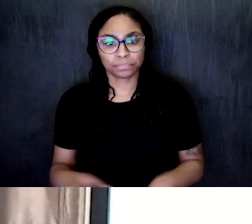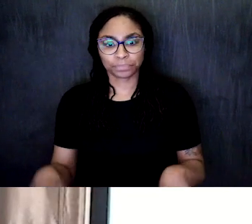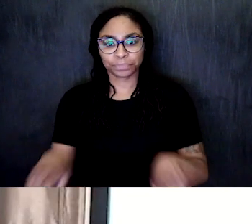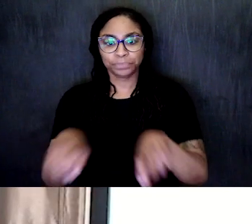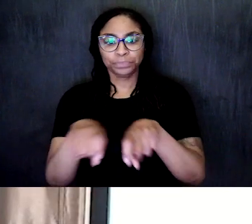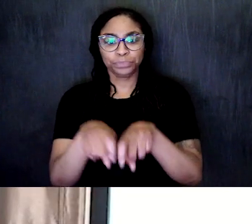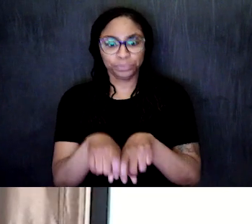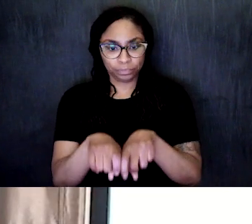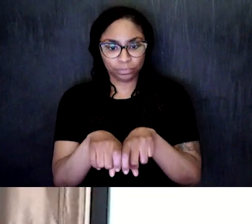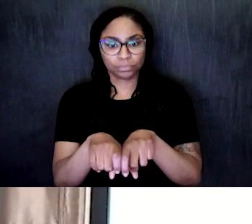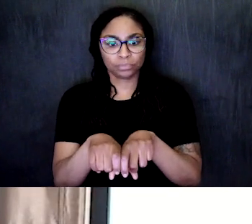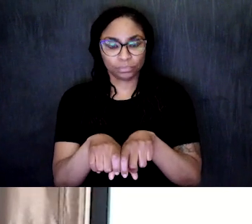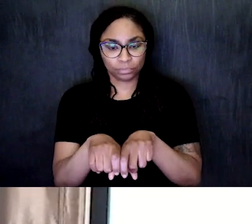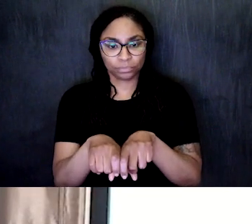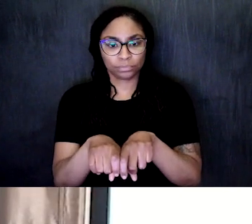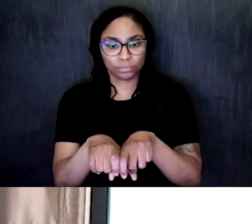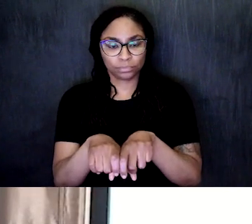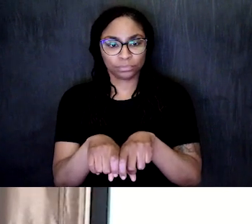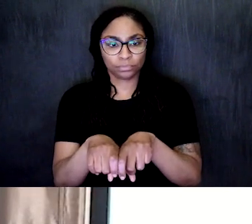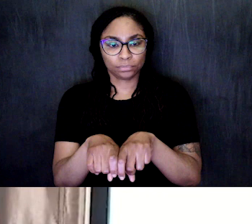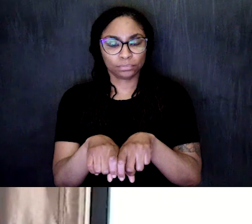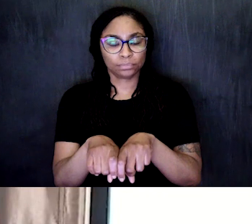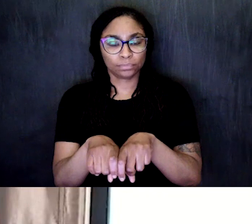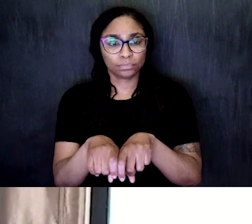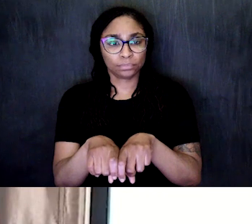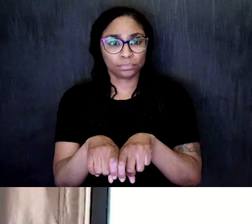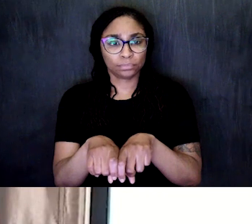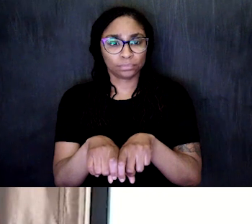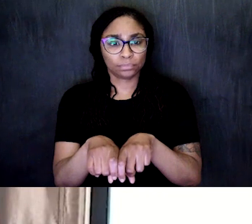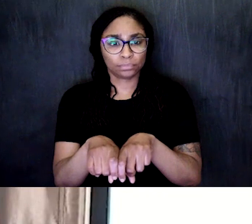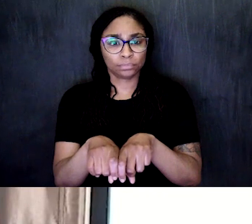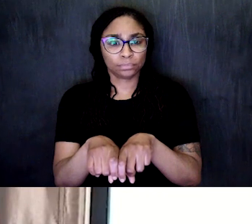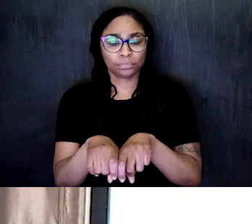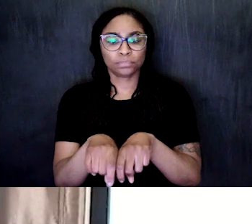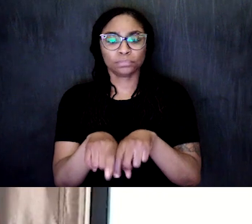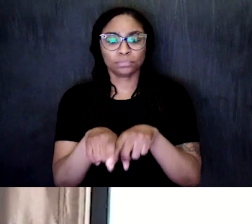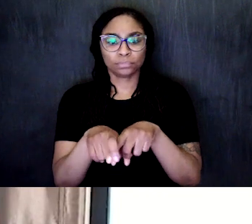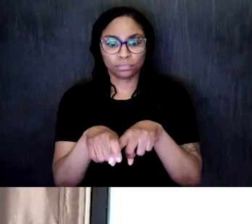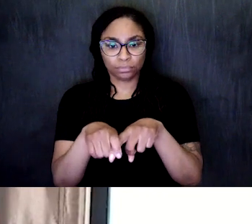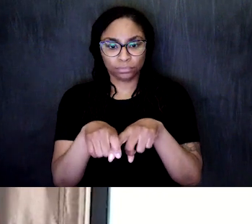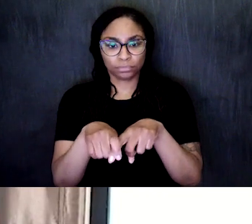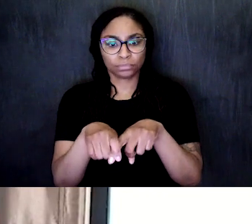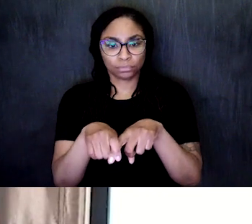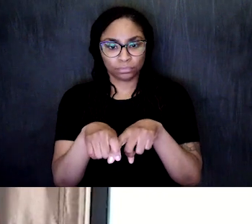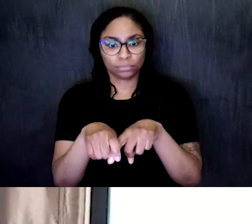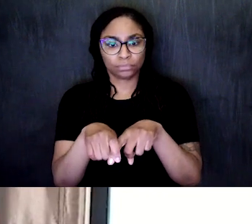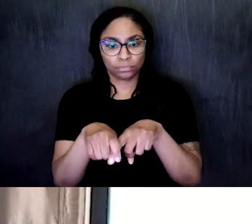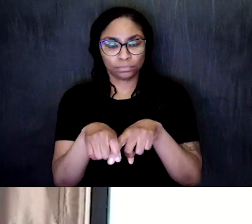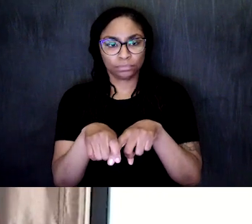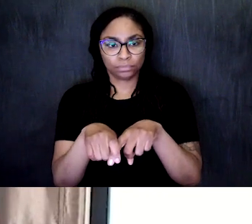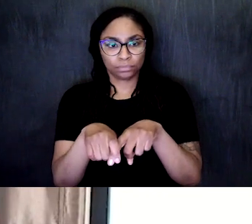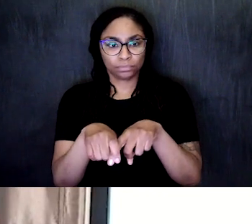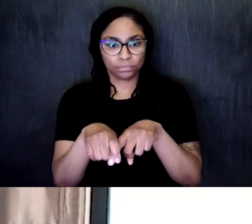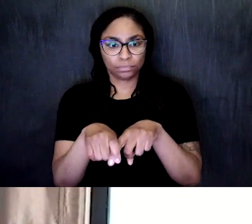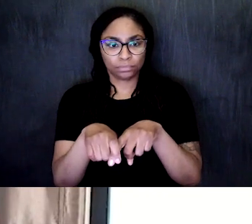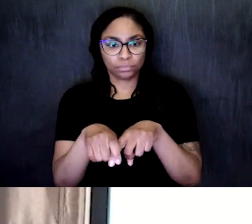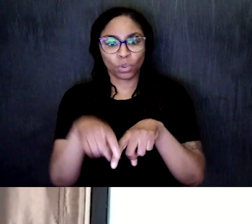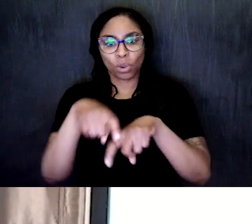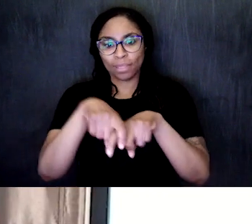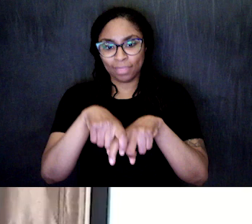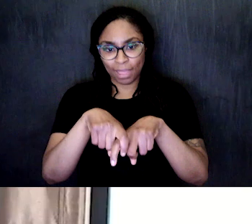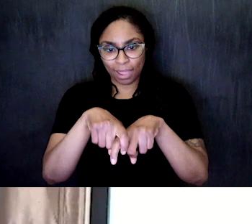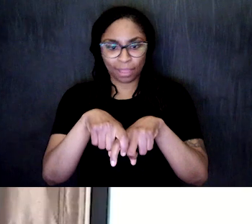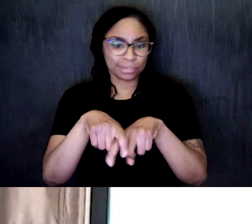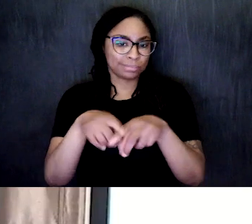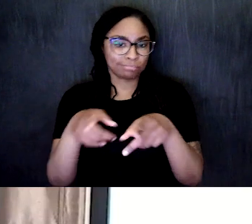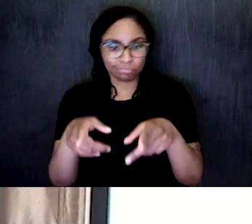Bring the legs together again. And I'm going to encourage you to just cross your ankles for a sec. Or cross